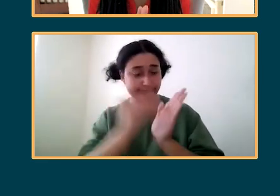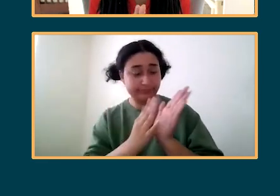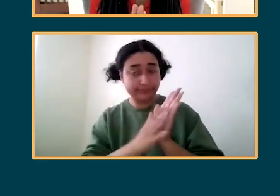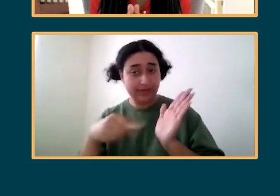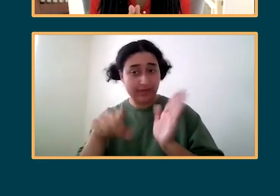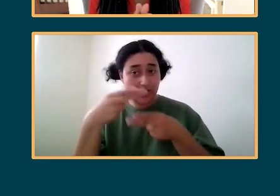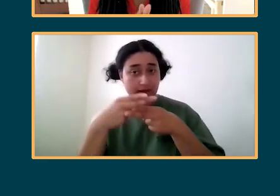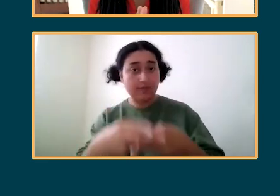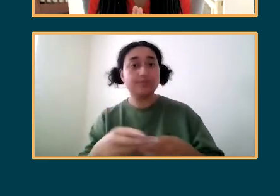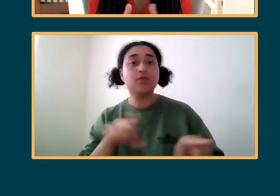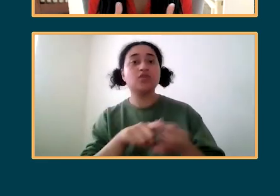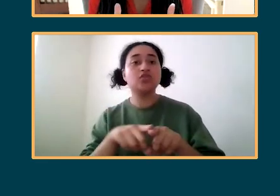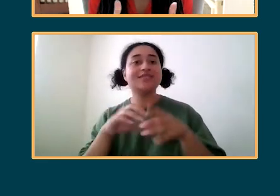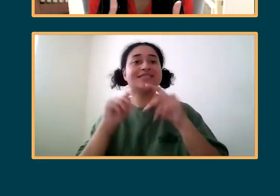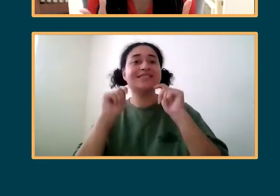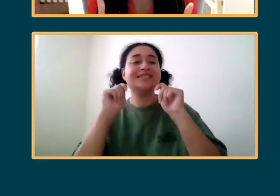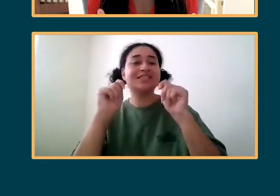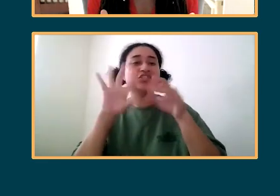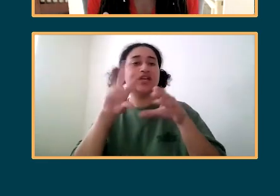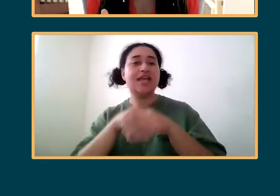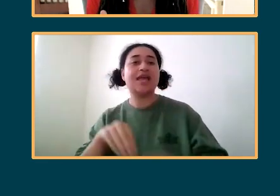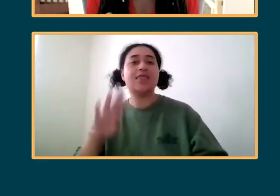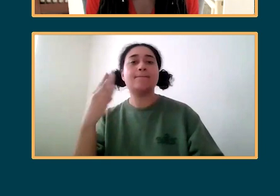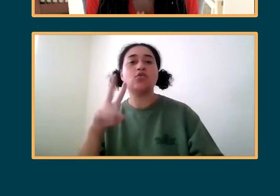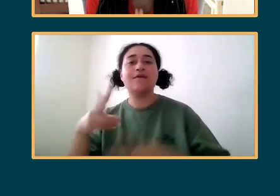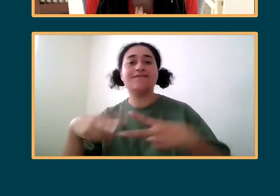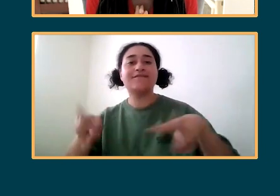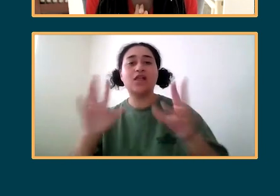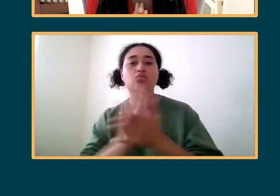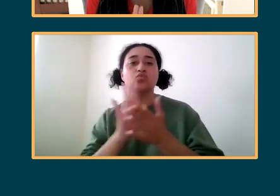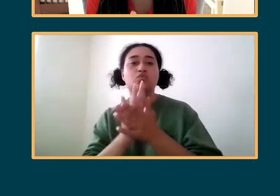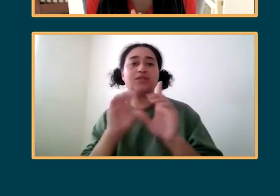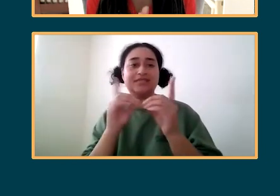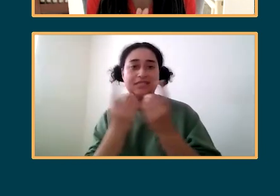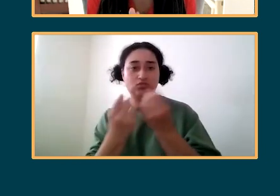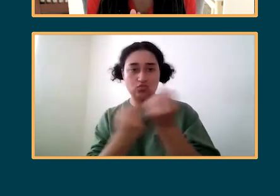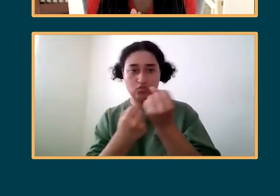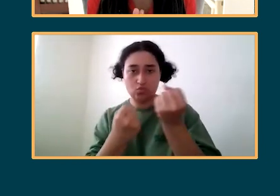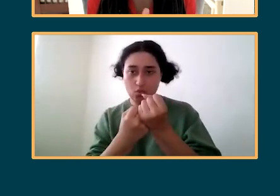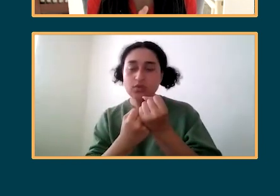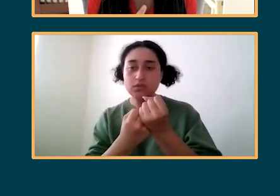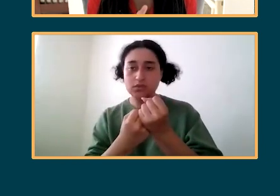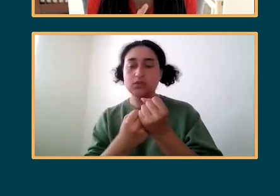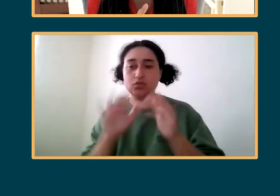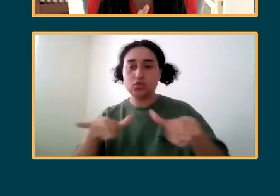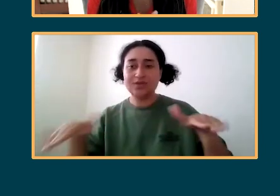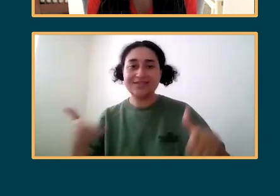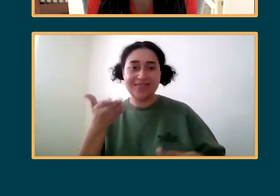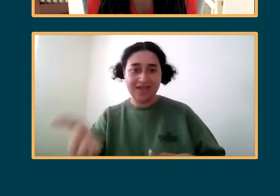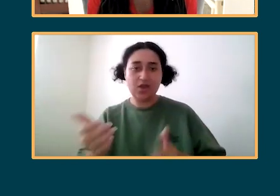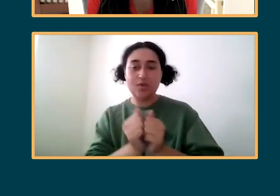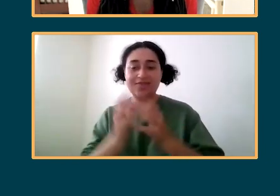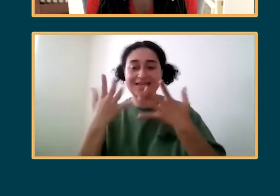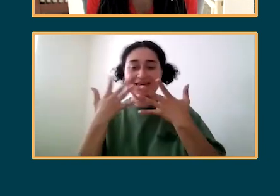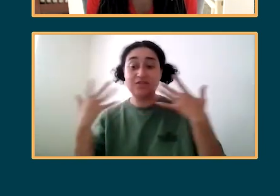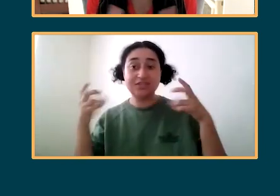Valley School District, where he supports students with diverse learning needs and abilities. Riley lives in Overland Park,